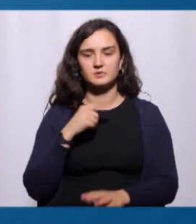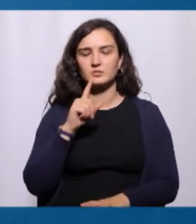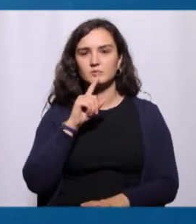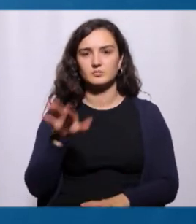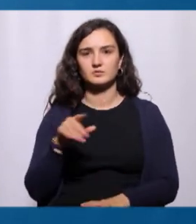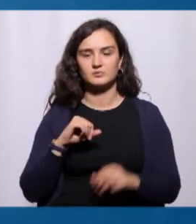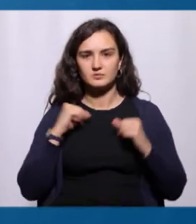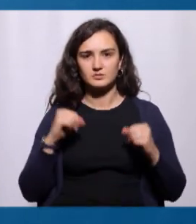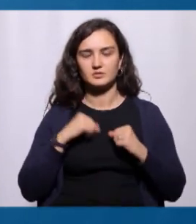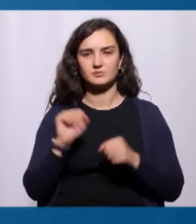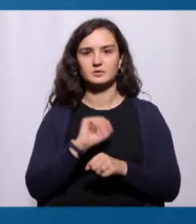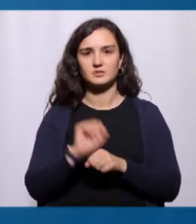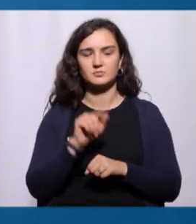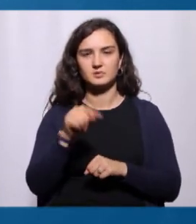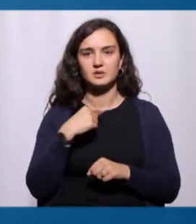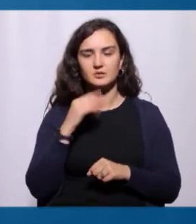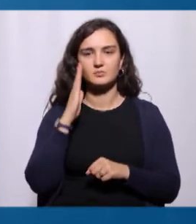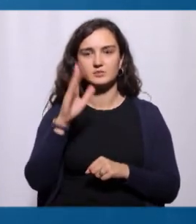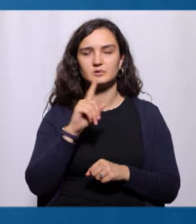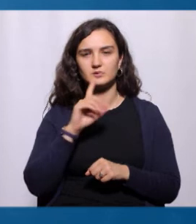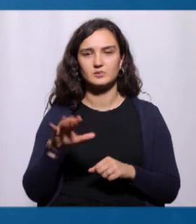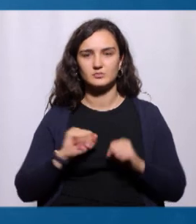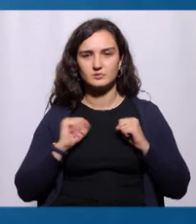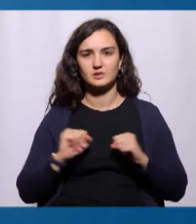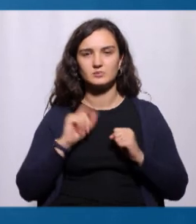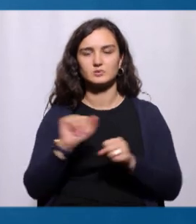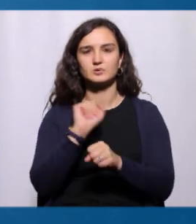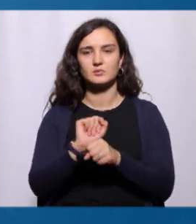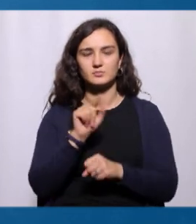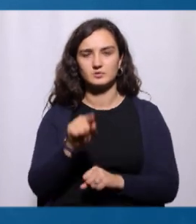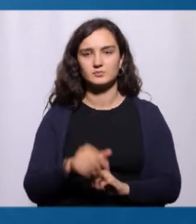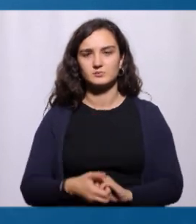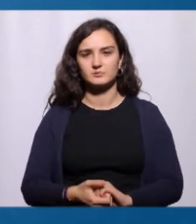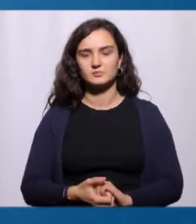won't try to stop you. I will not try to stop you.